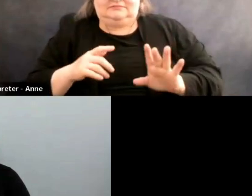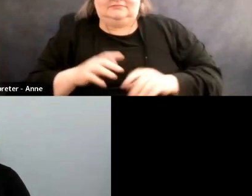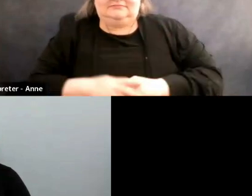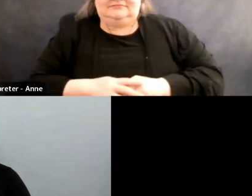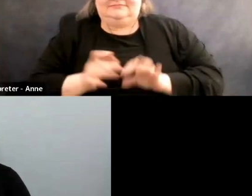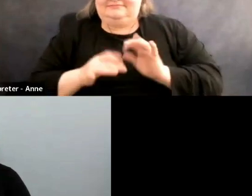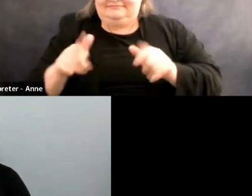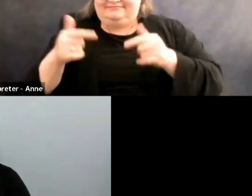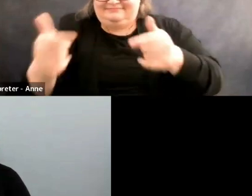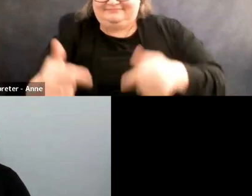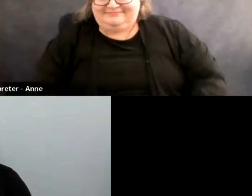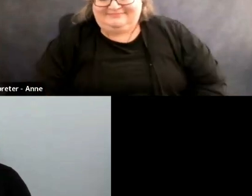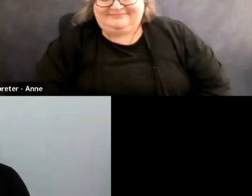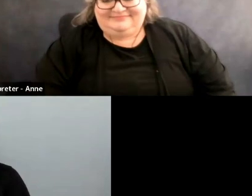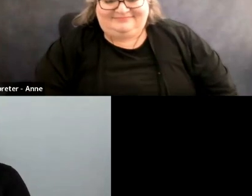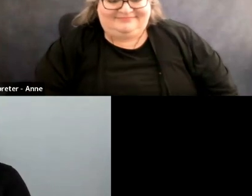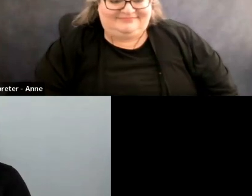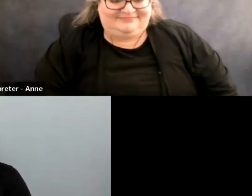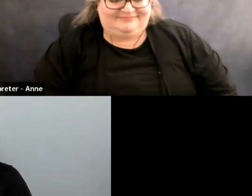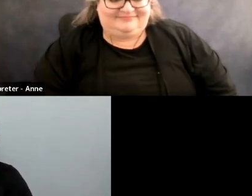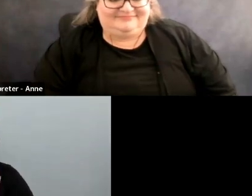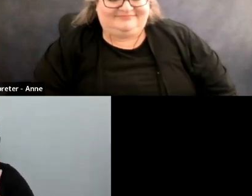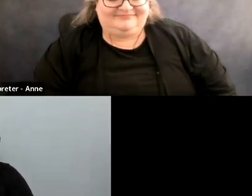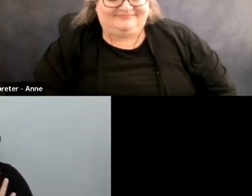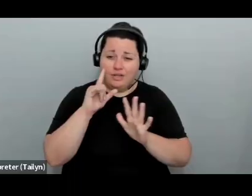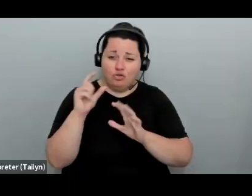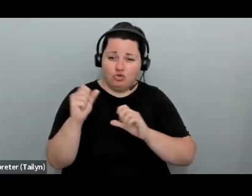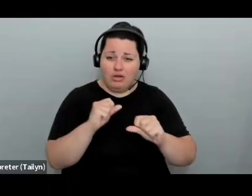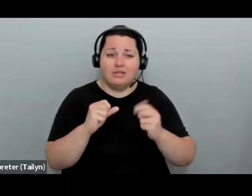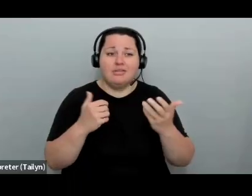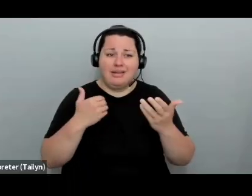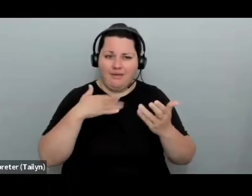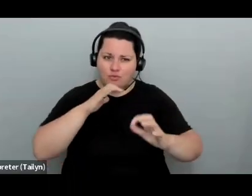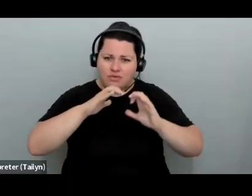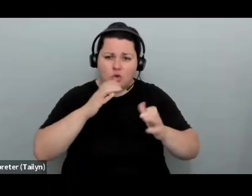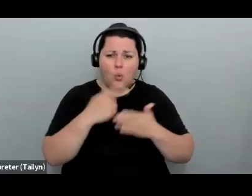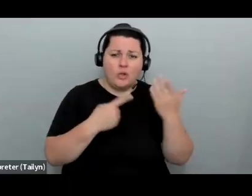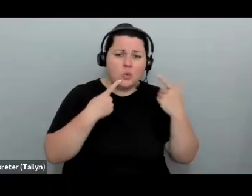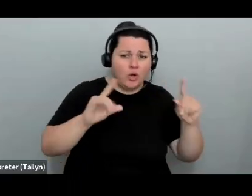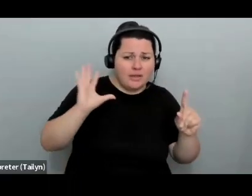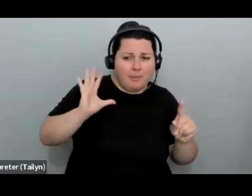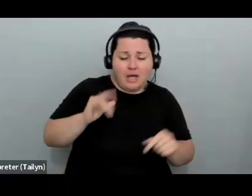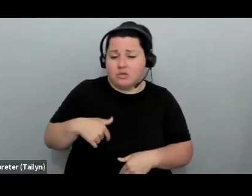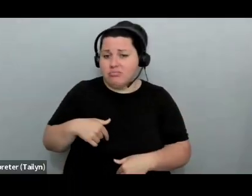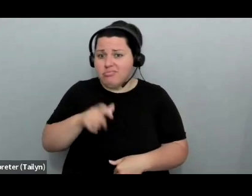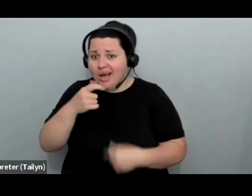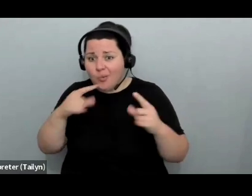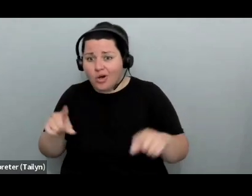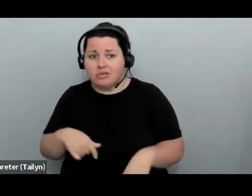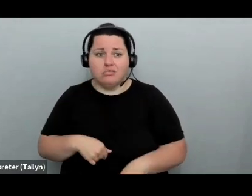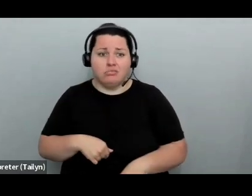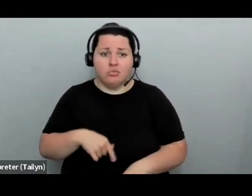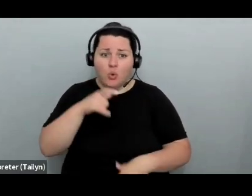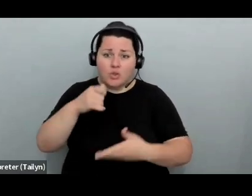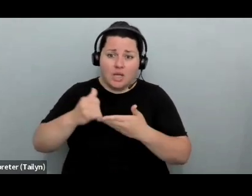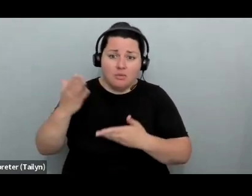So some identifying strategies and having these types of conversations is, what's worked, what hasn't worked, who's helped, who makes you feel